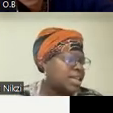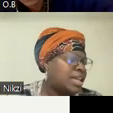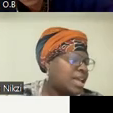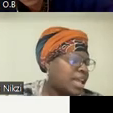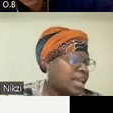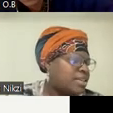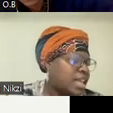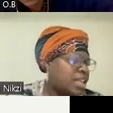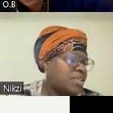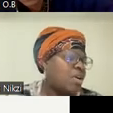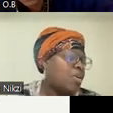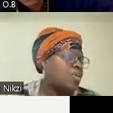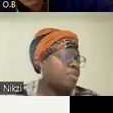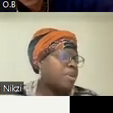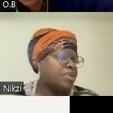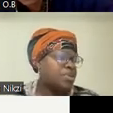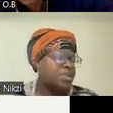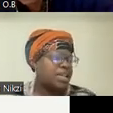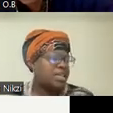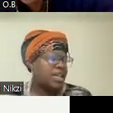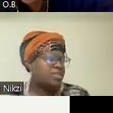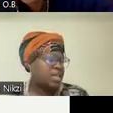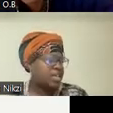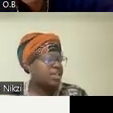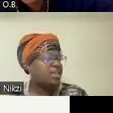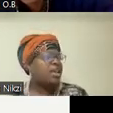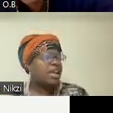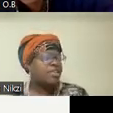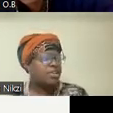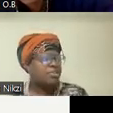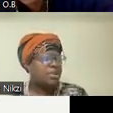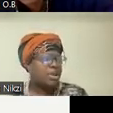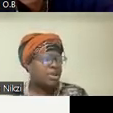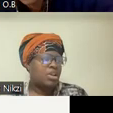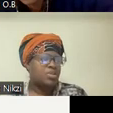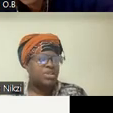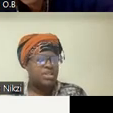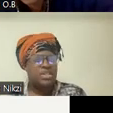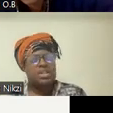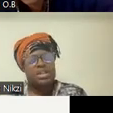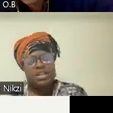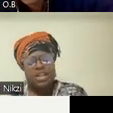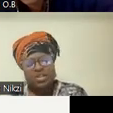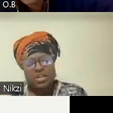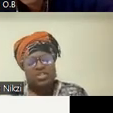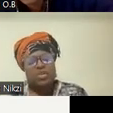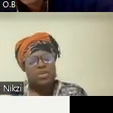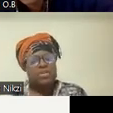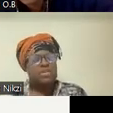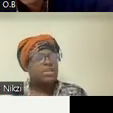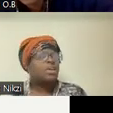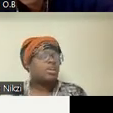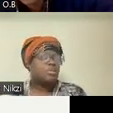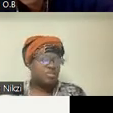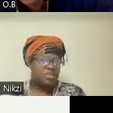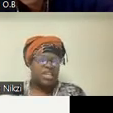things. And thank you to all members who attended today's meeting and their contributions. Thank you to the